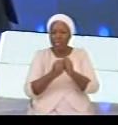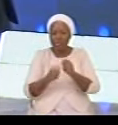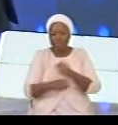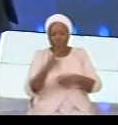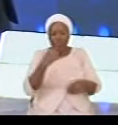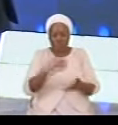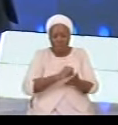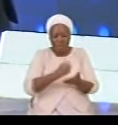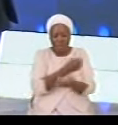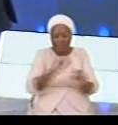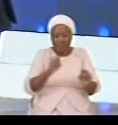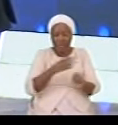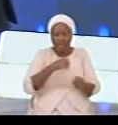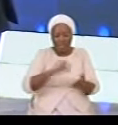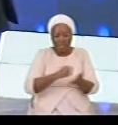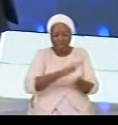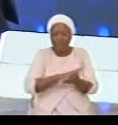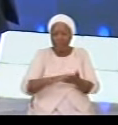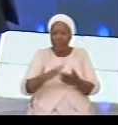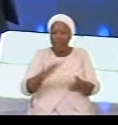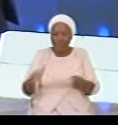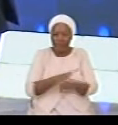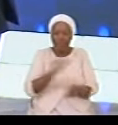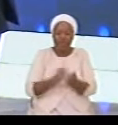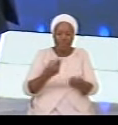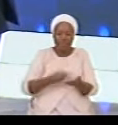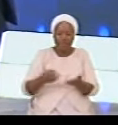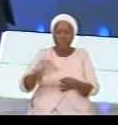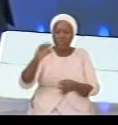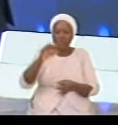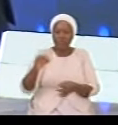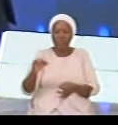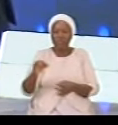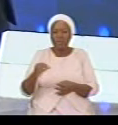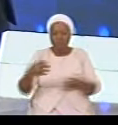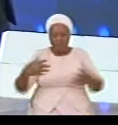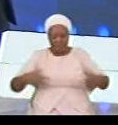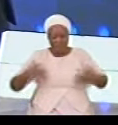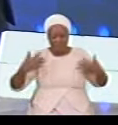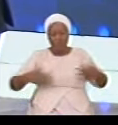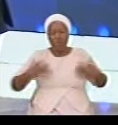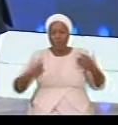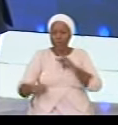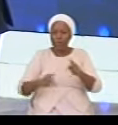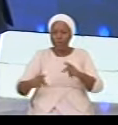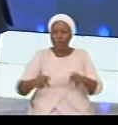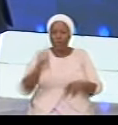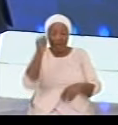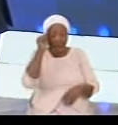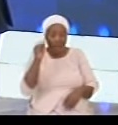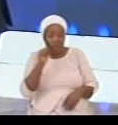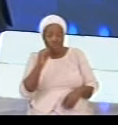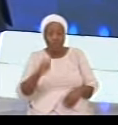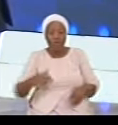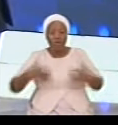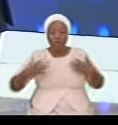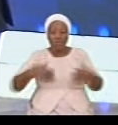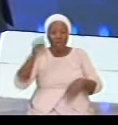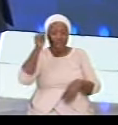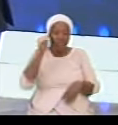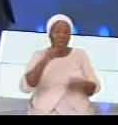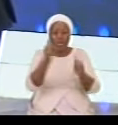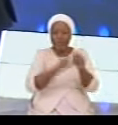sanctified, those who are filled with the Holy Ghost, young people, adults, young adults,